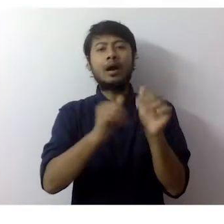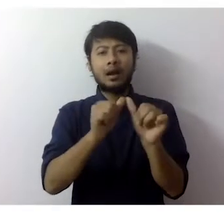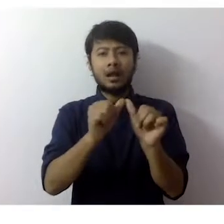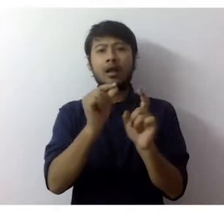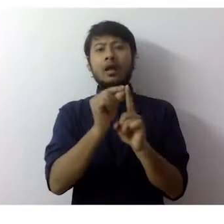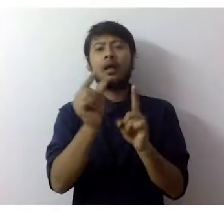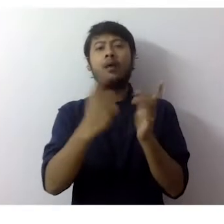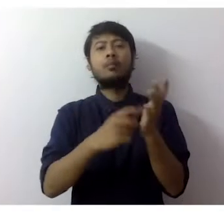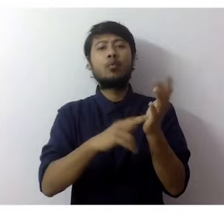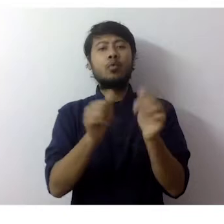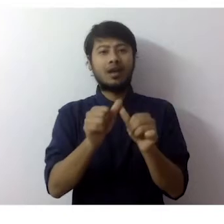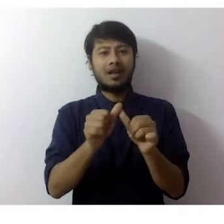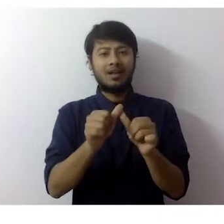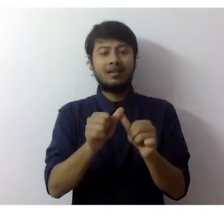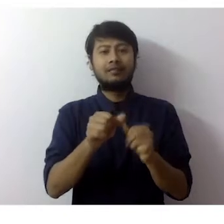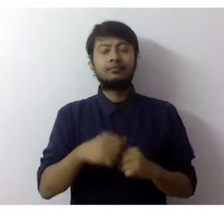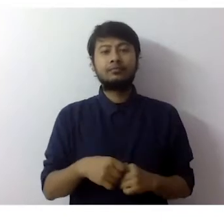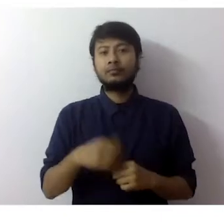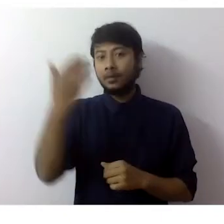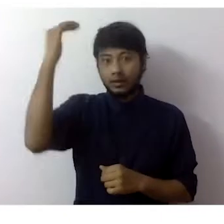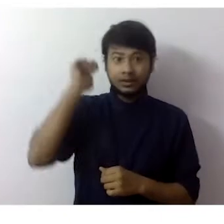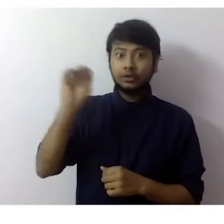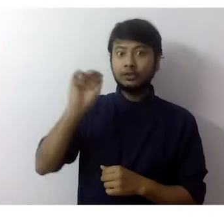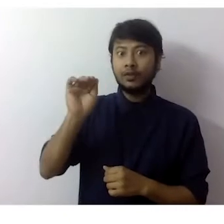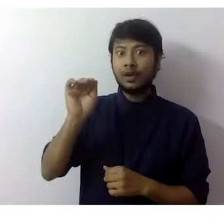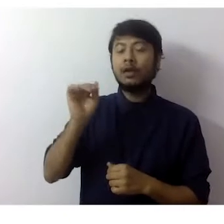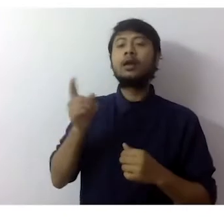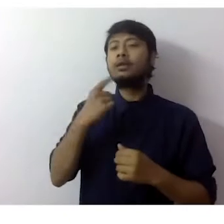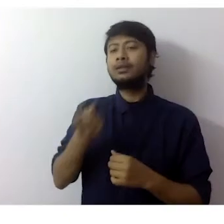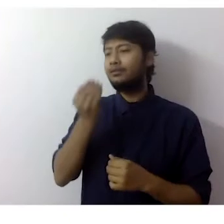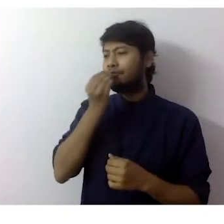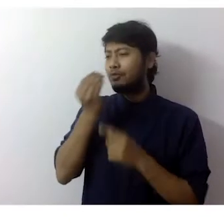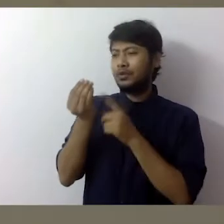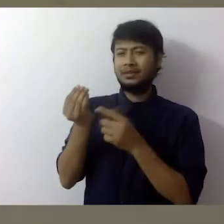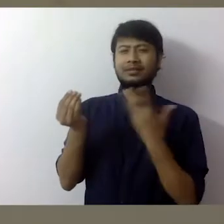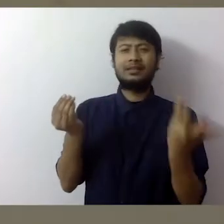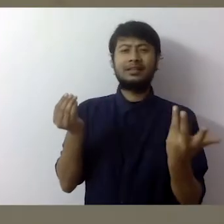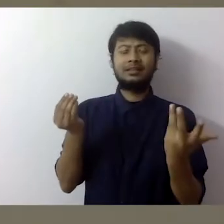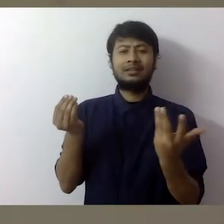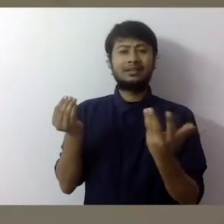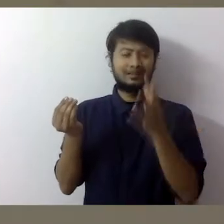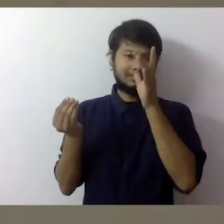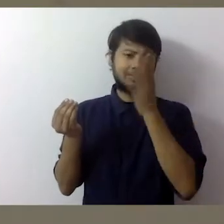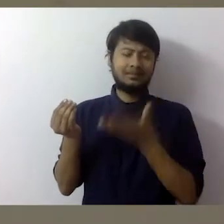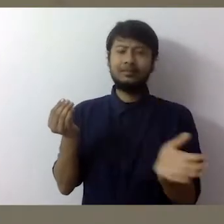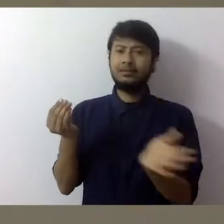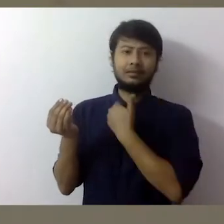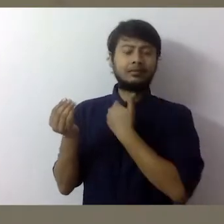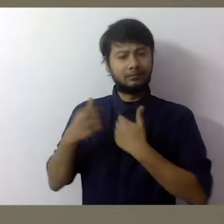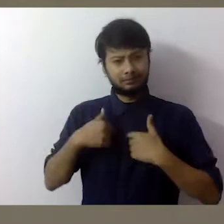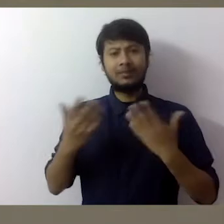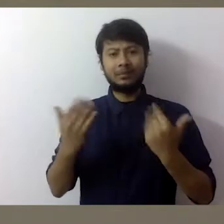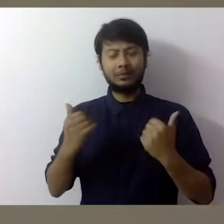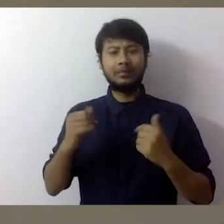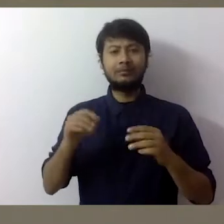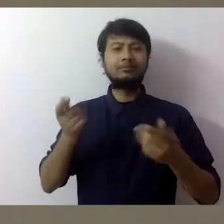Shiva once denied the importance of food, citing it as Maya or illusion. Parvati, his consort, also the goddess